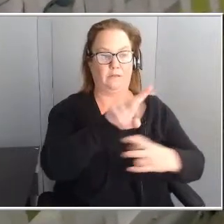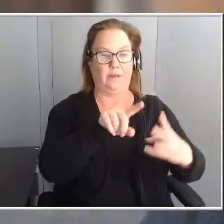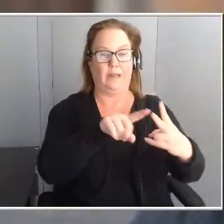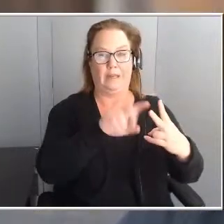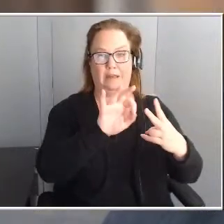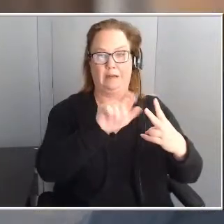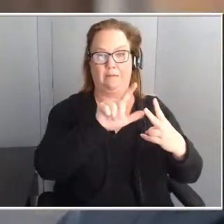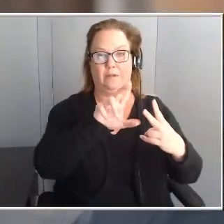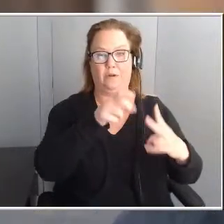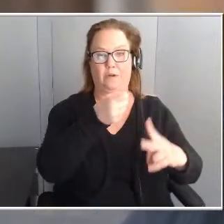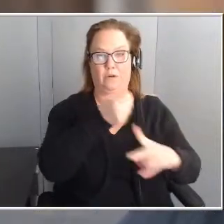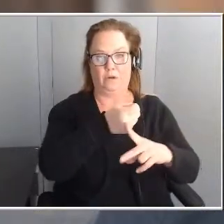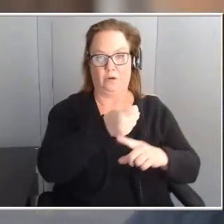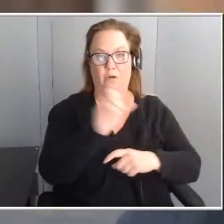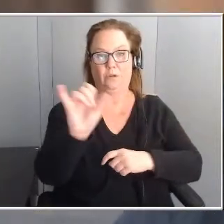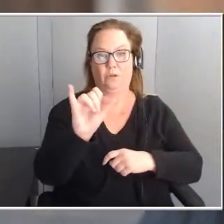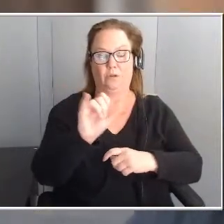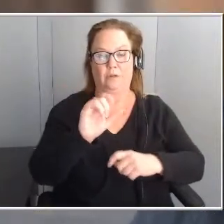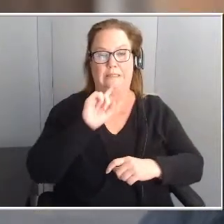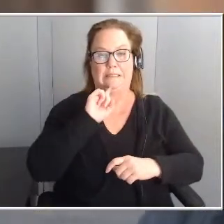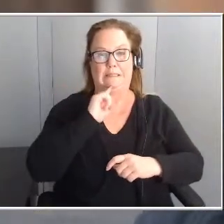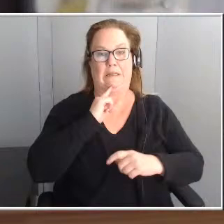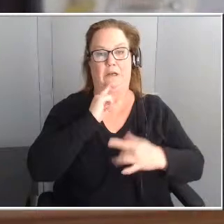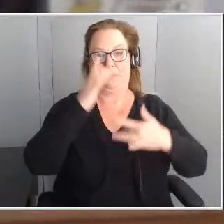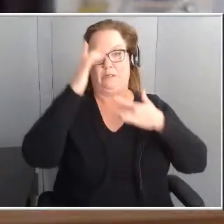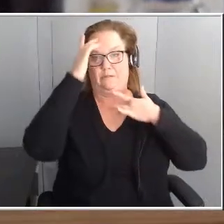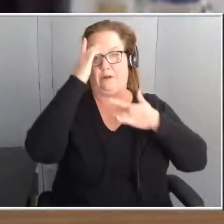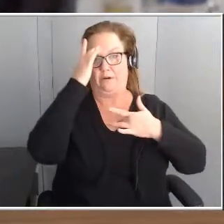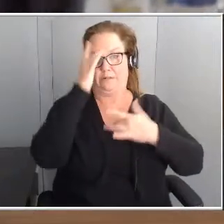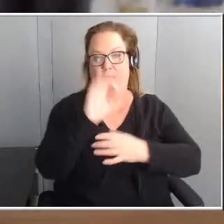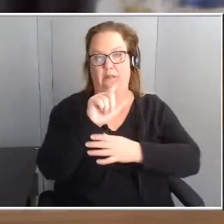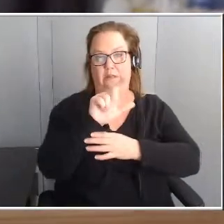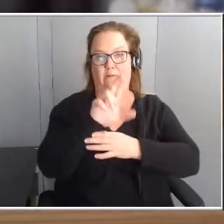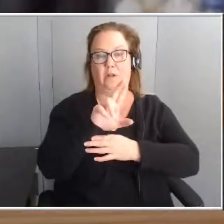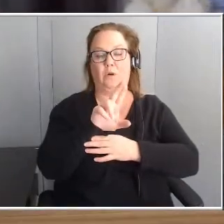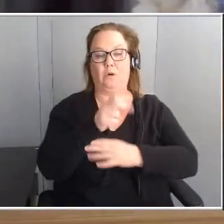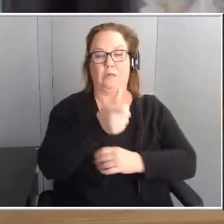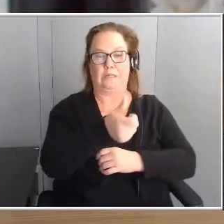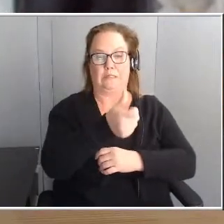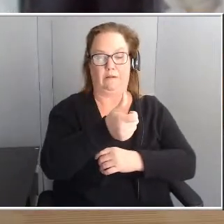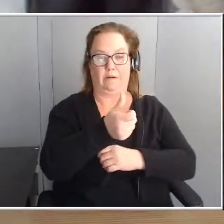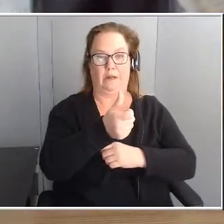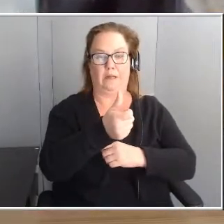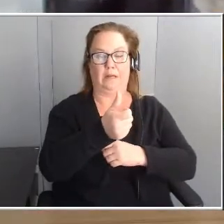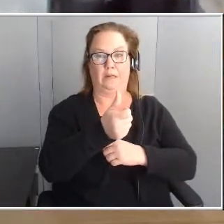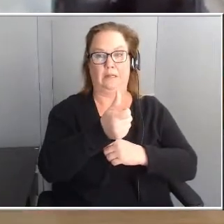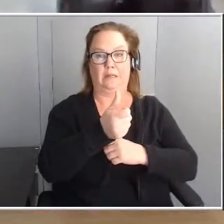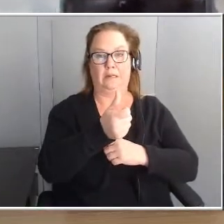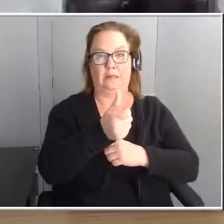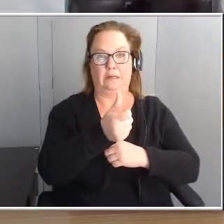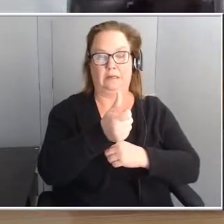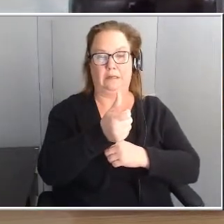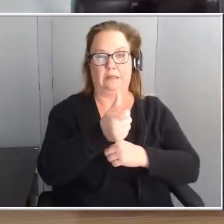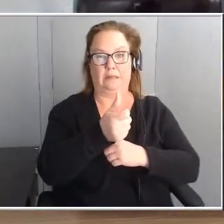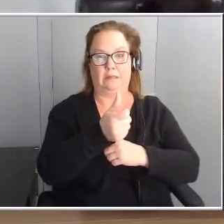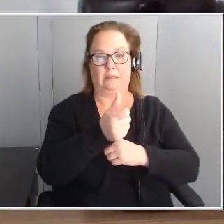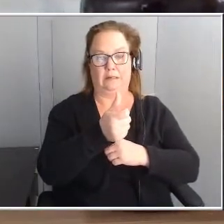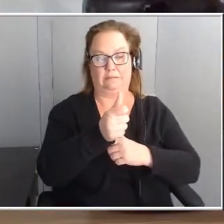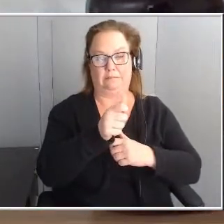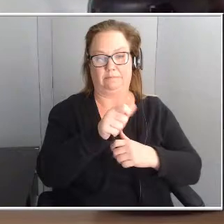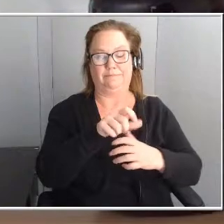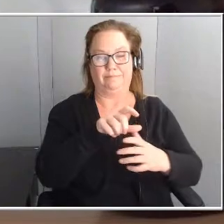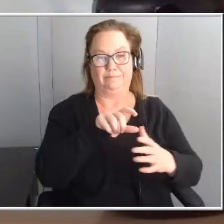strong. These are serious viruses as well. In fact, the flu alone has claimed 7 pediatric patients so